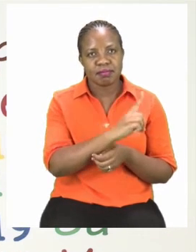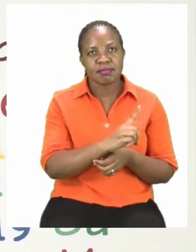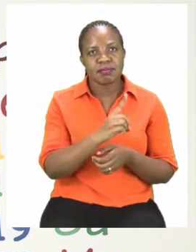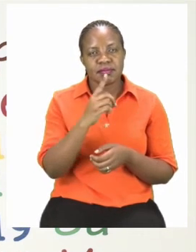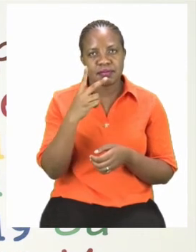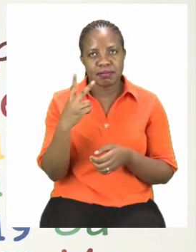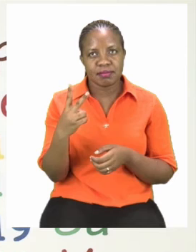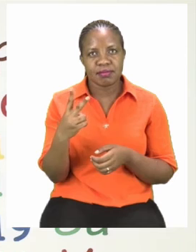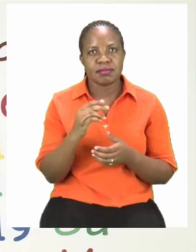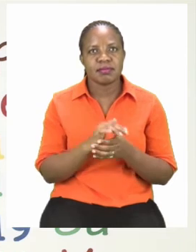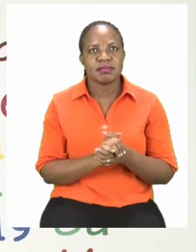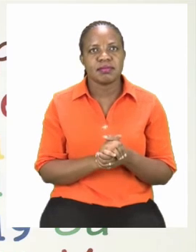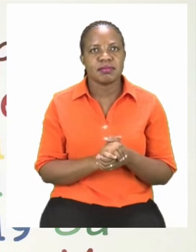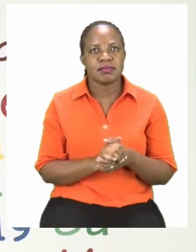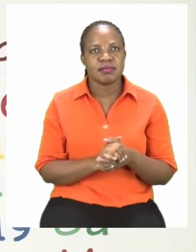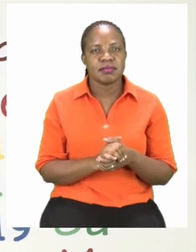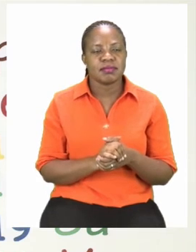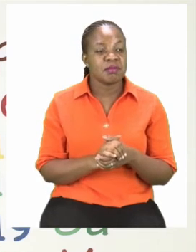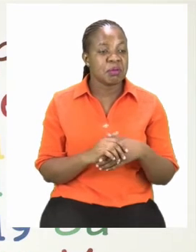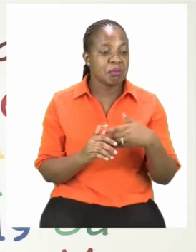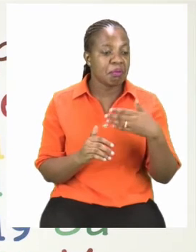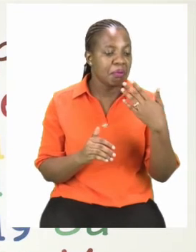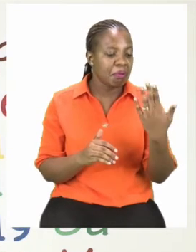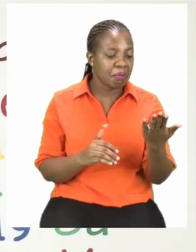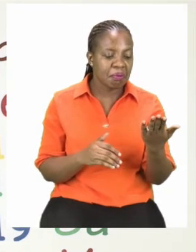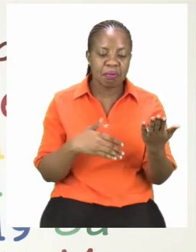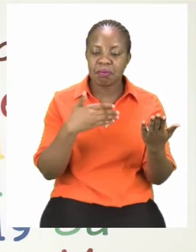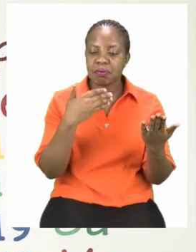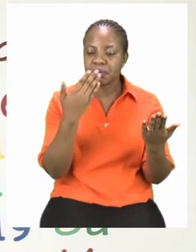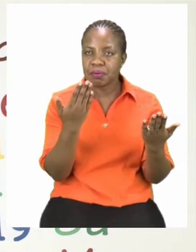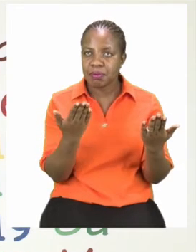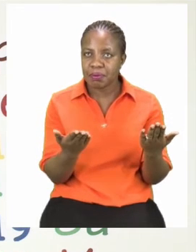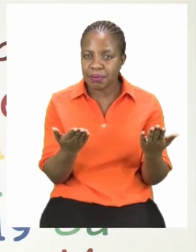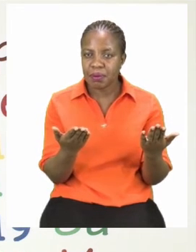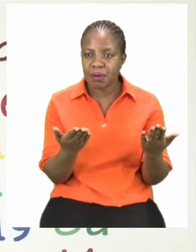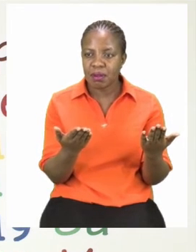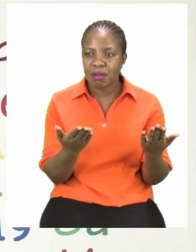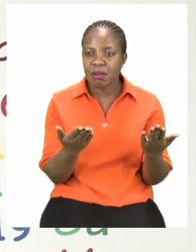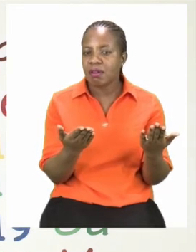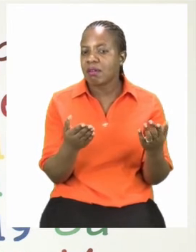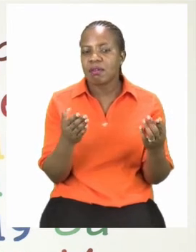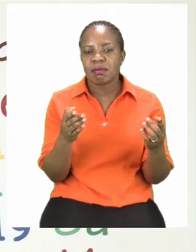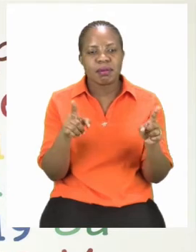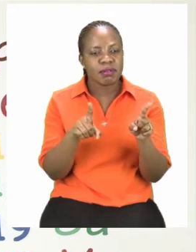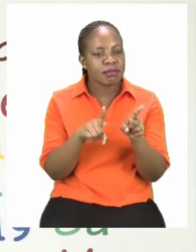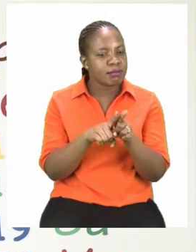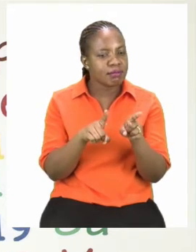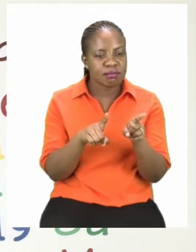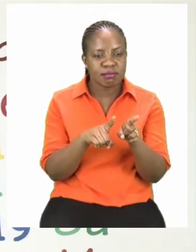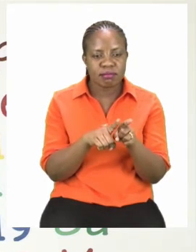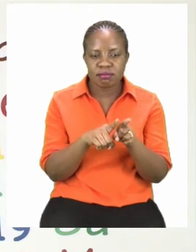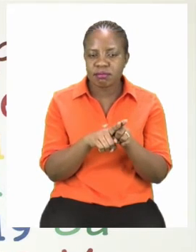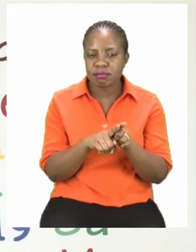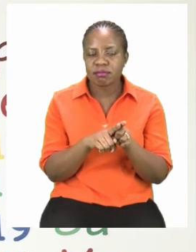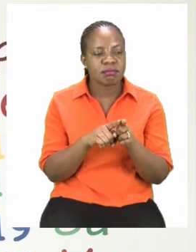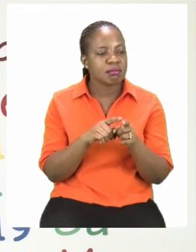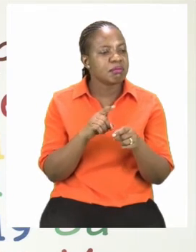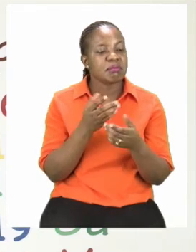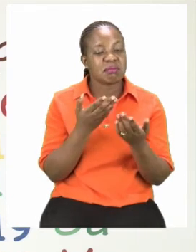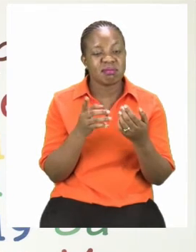Yay! Good job, everyone. I wonder, he's been hiding from me today.